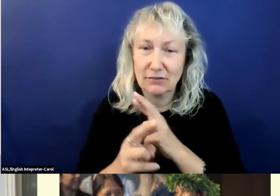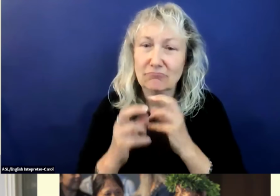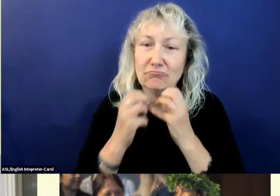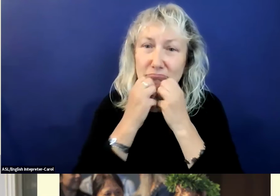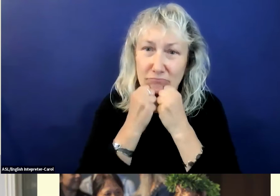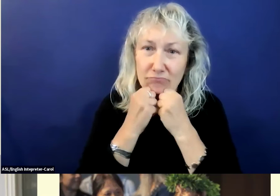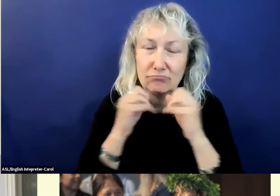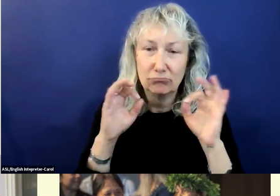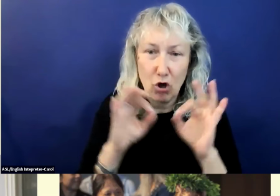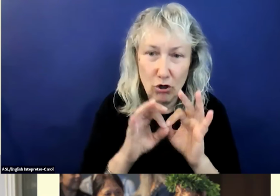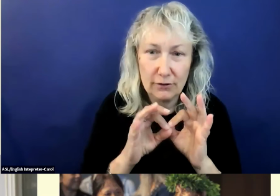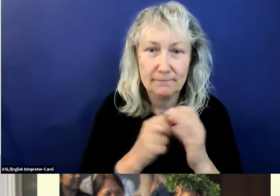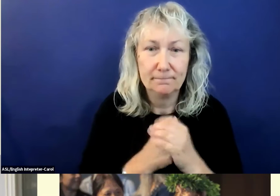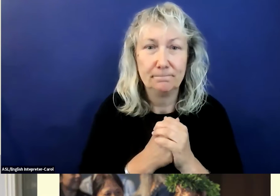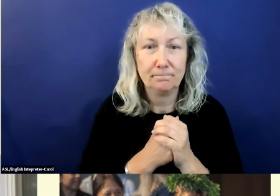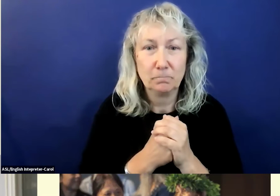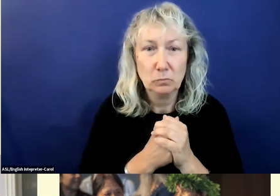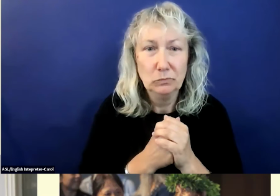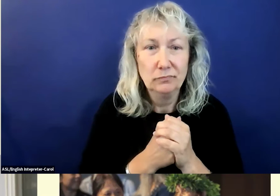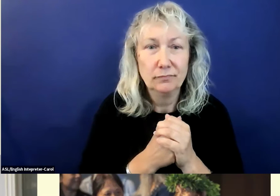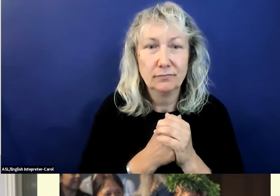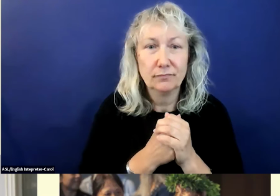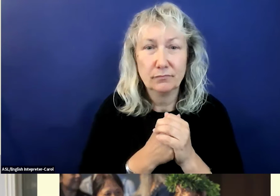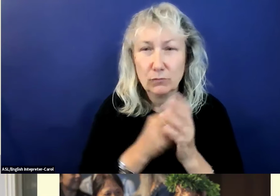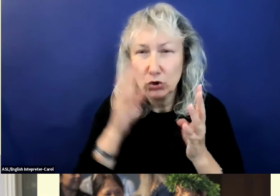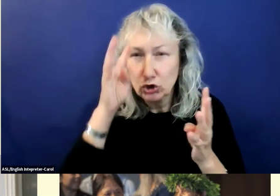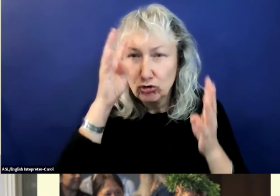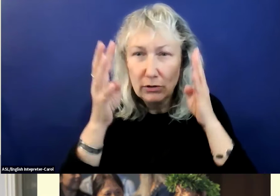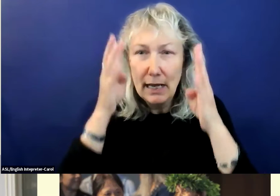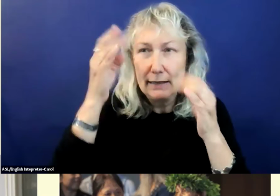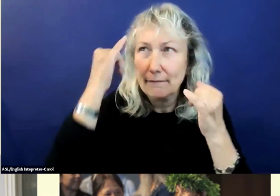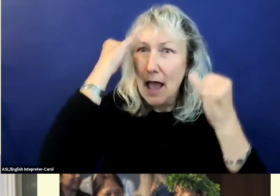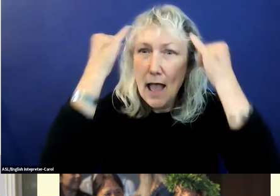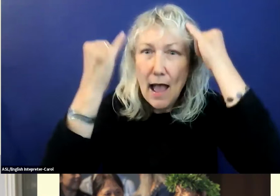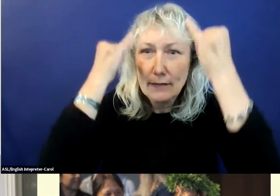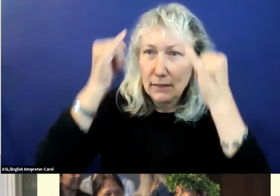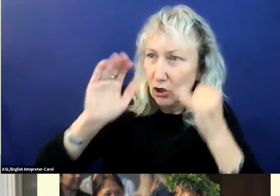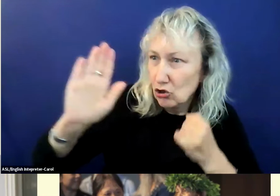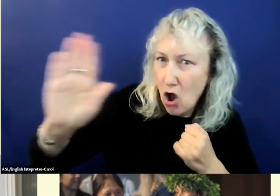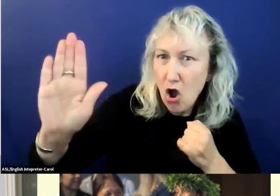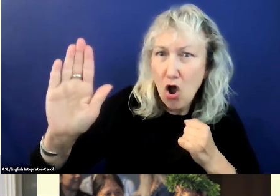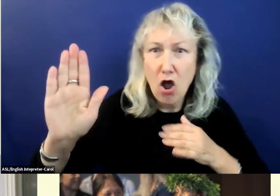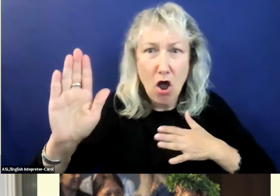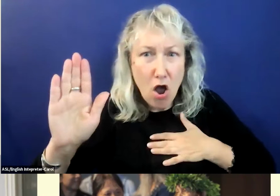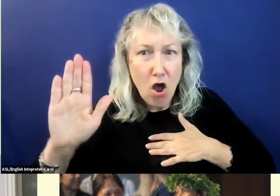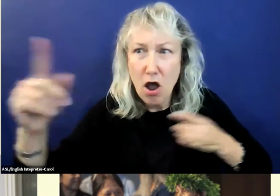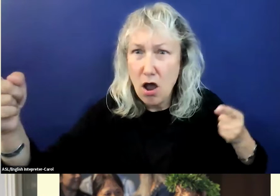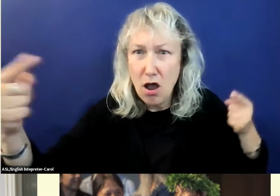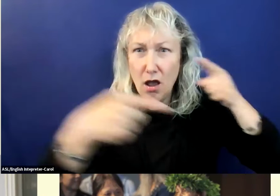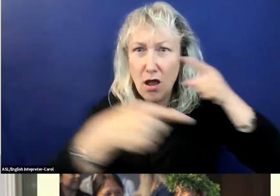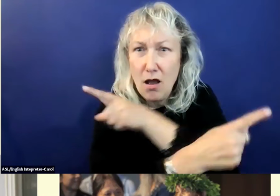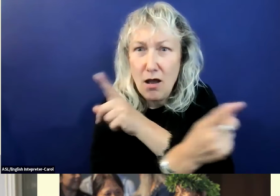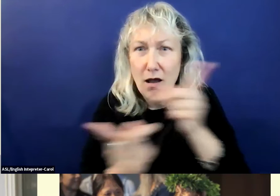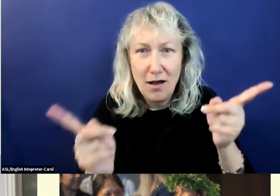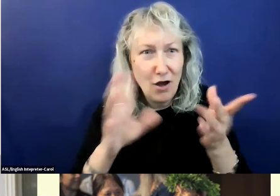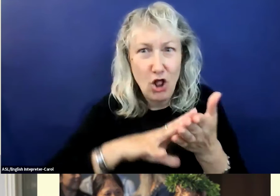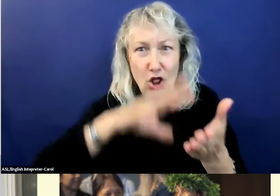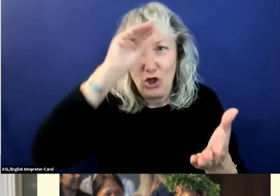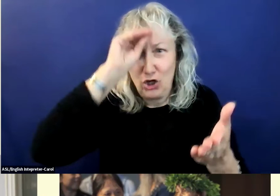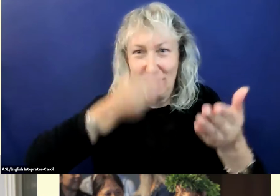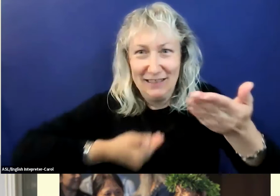Creativity and invocations, it's we learn from new ideas, from different perspective of whoever we brought together,